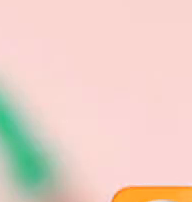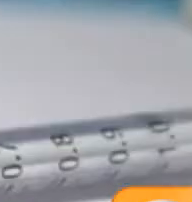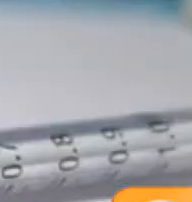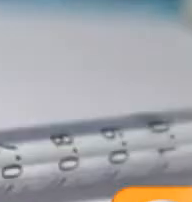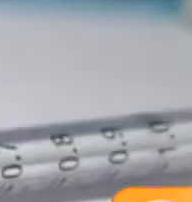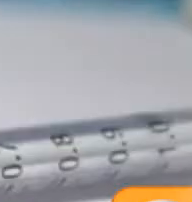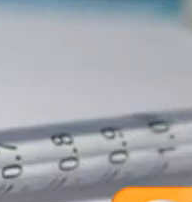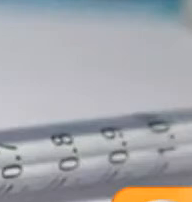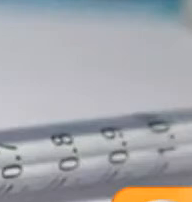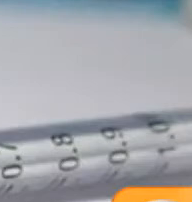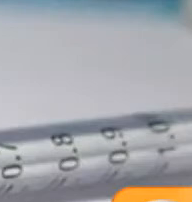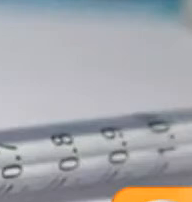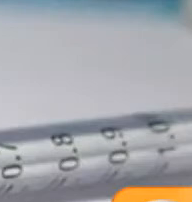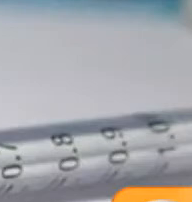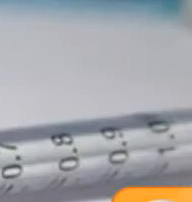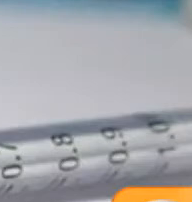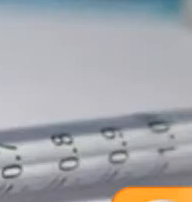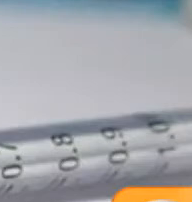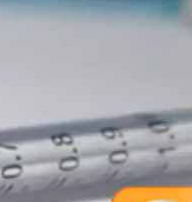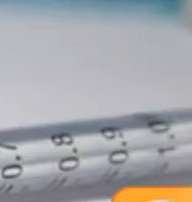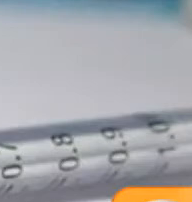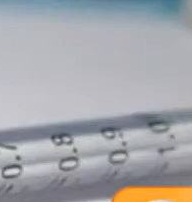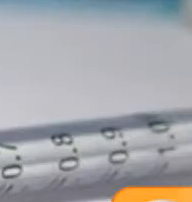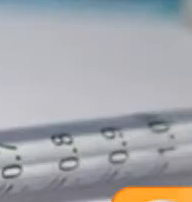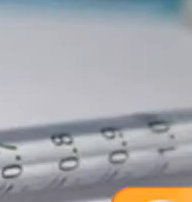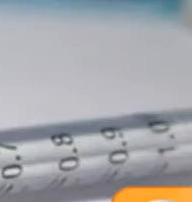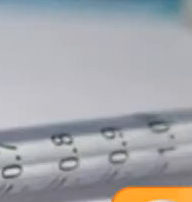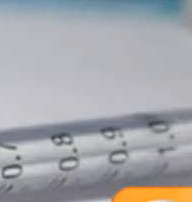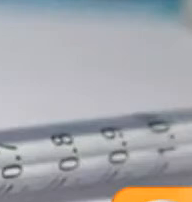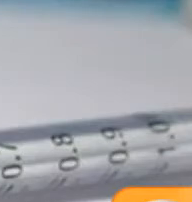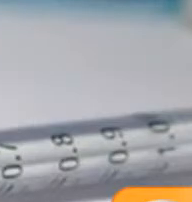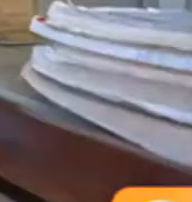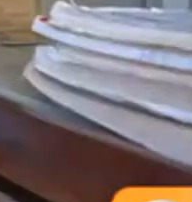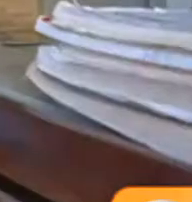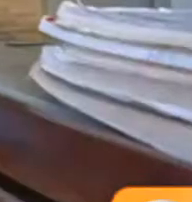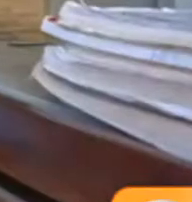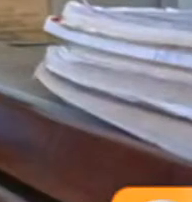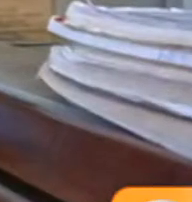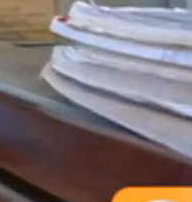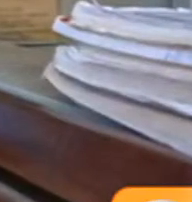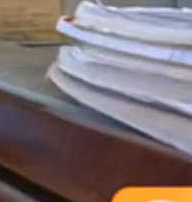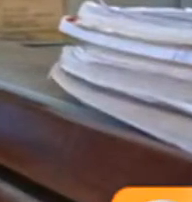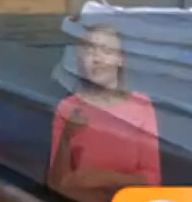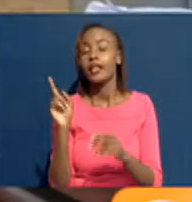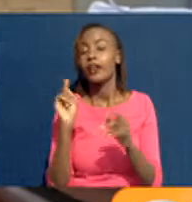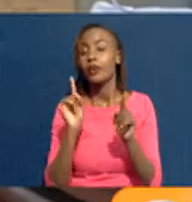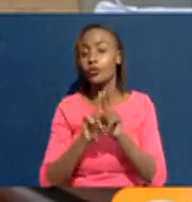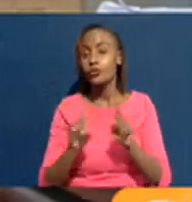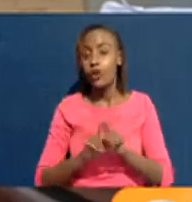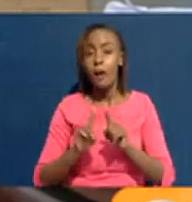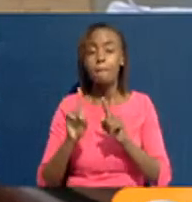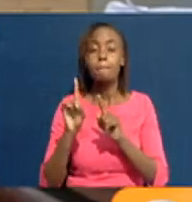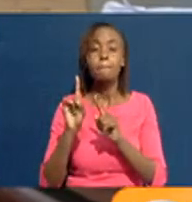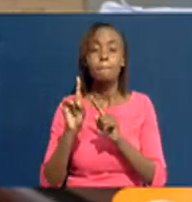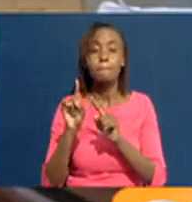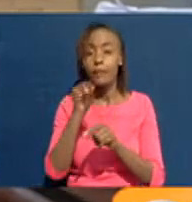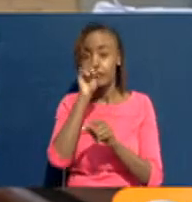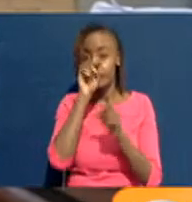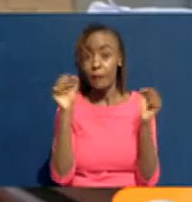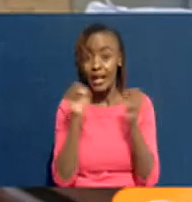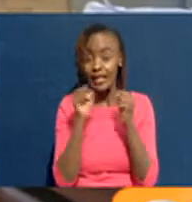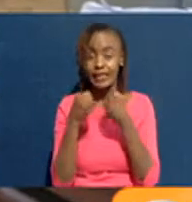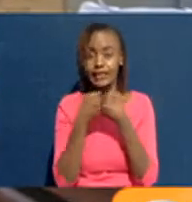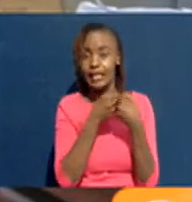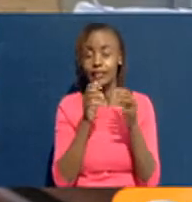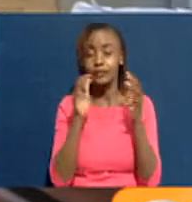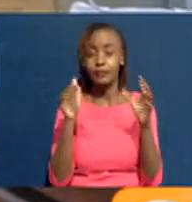Kenya, 400,000 children have received at least the first of the 4 doses. Malaria continues to be a burden for many African